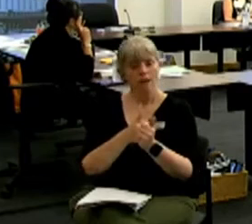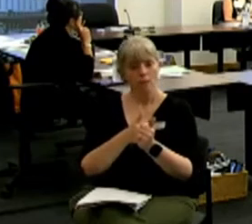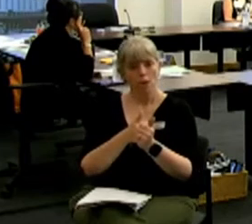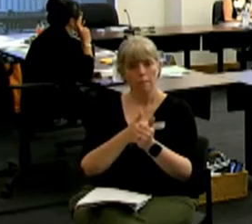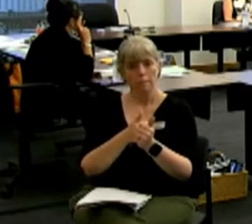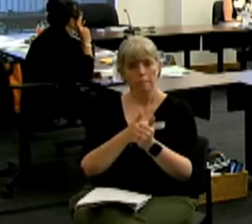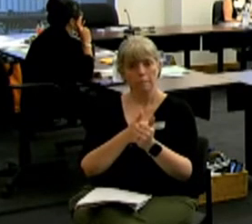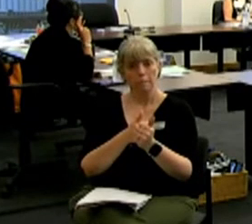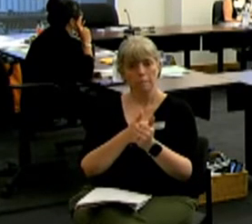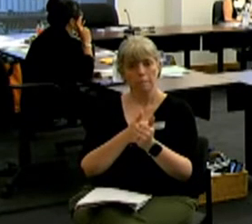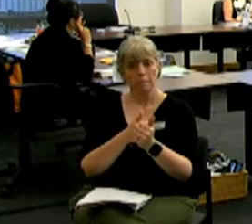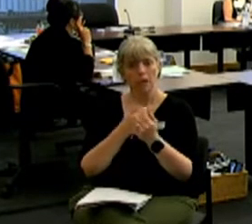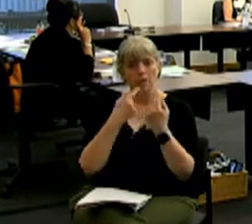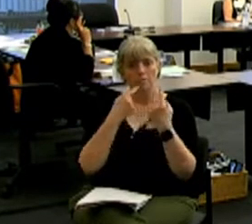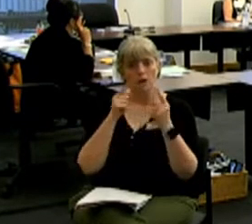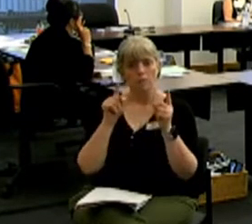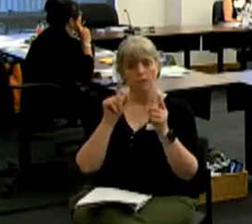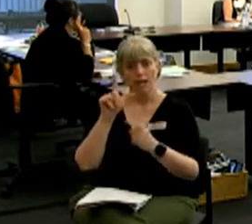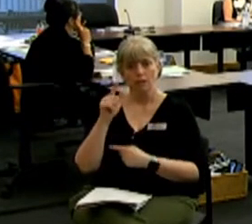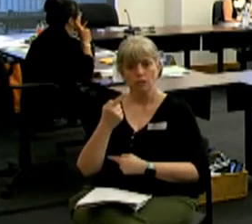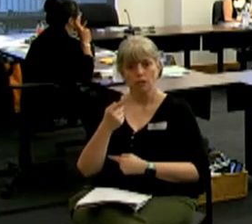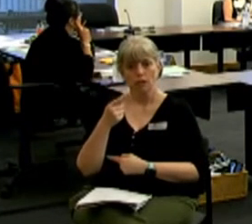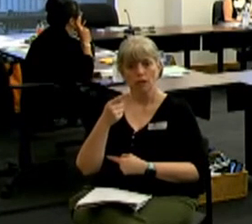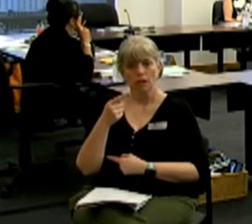the proclamation of